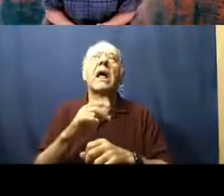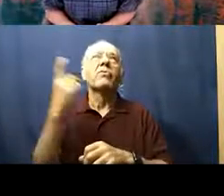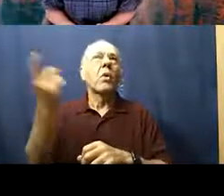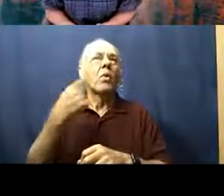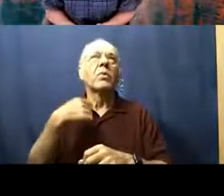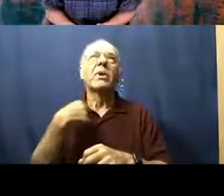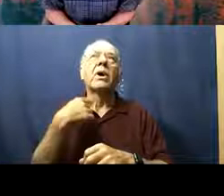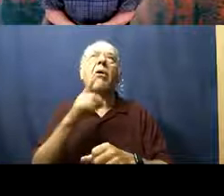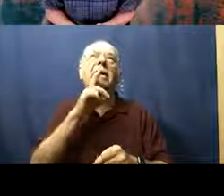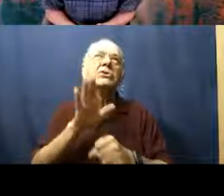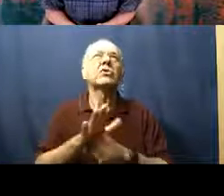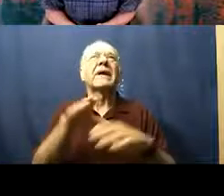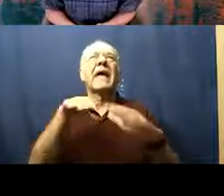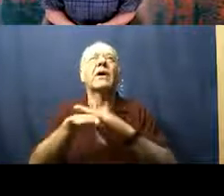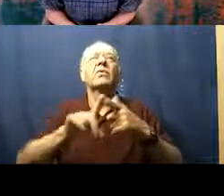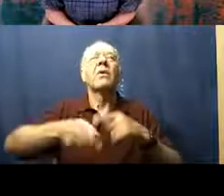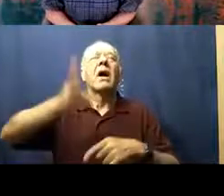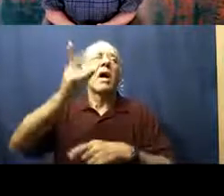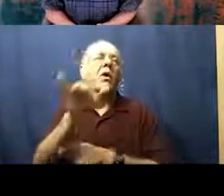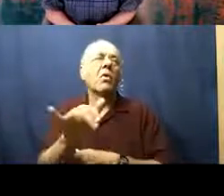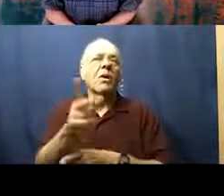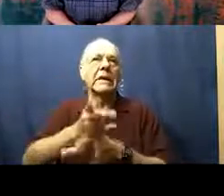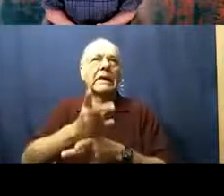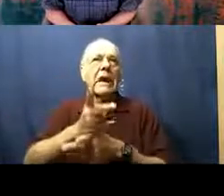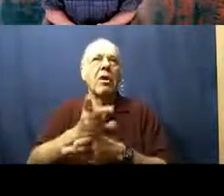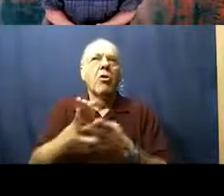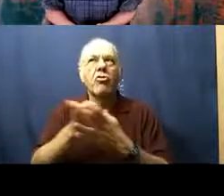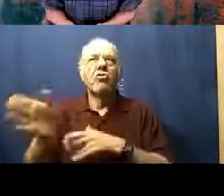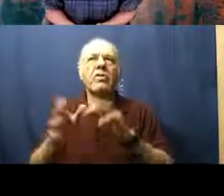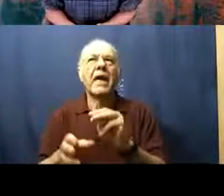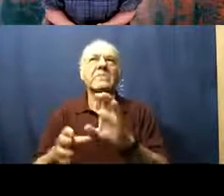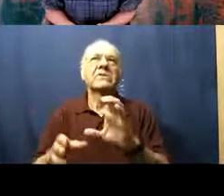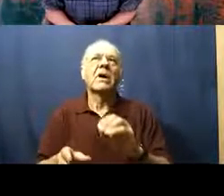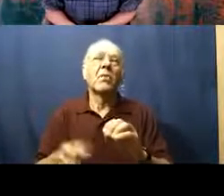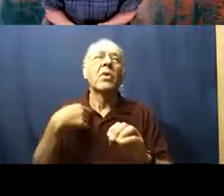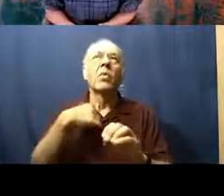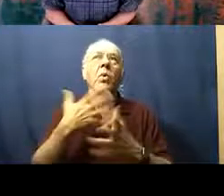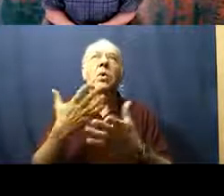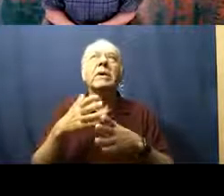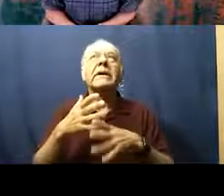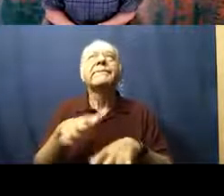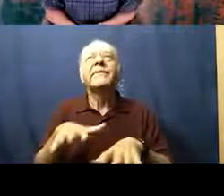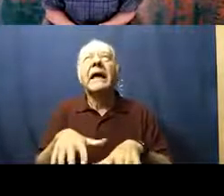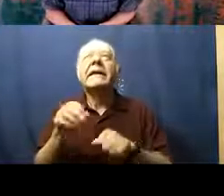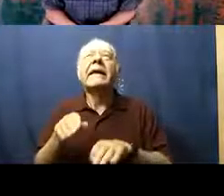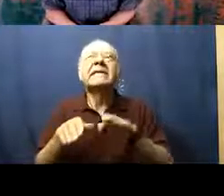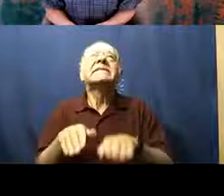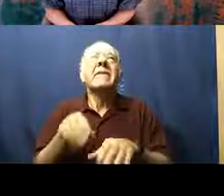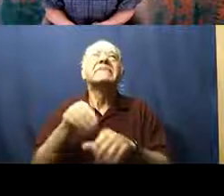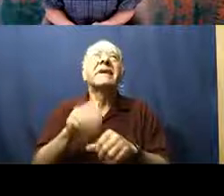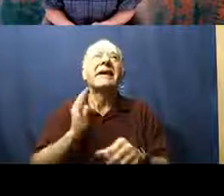are ensuring access to high quality care through our MCOs. So we're taking steps within our